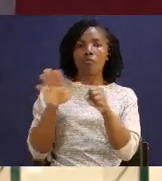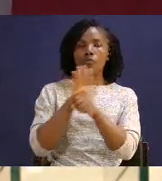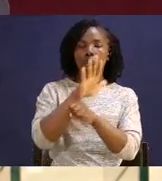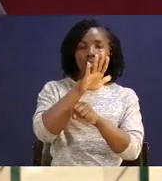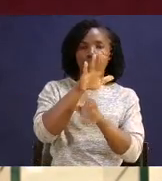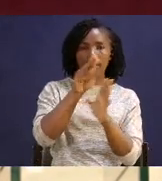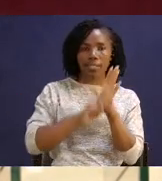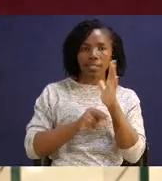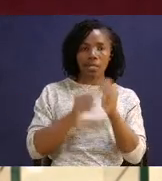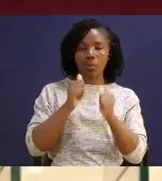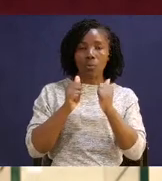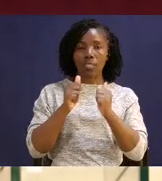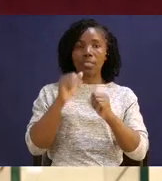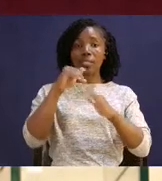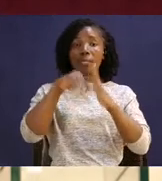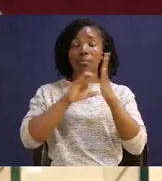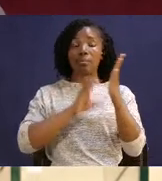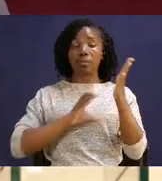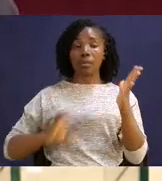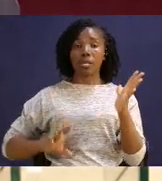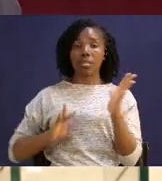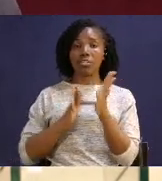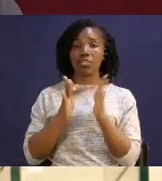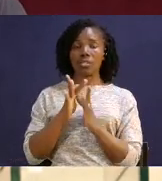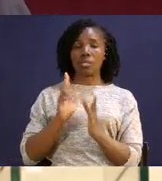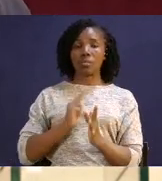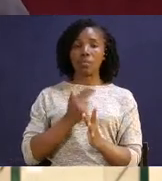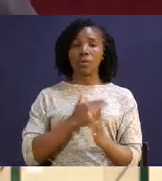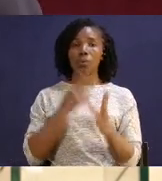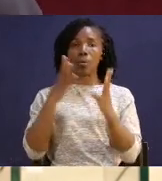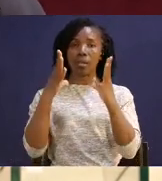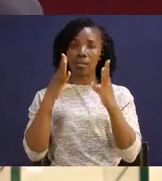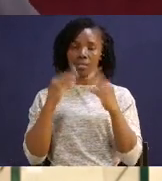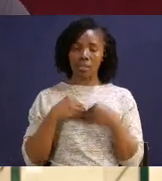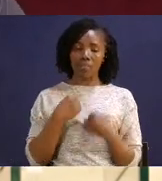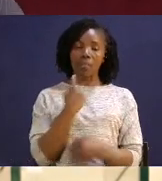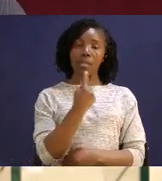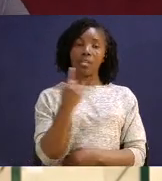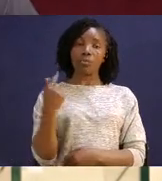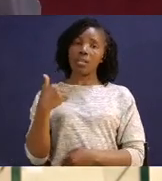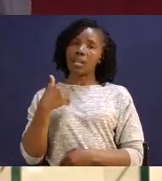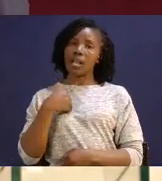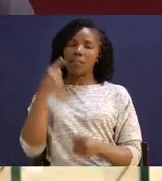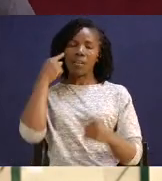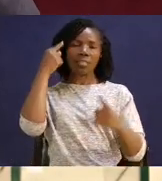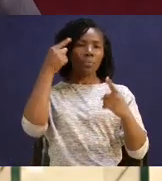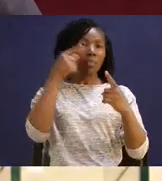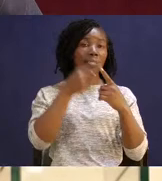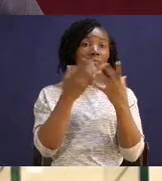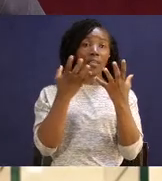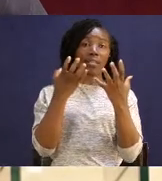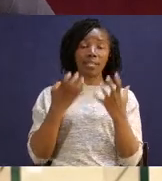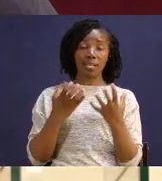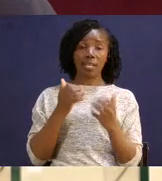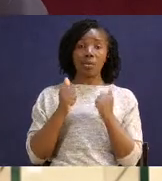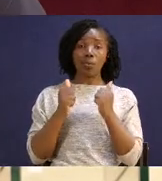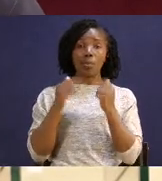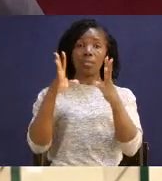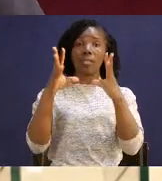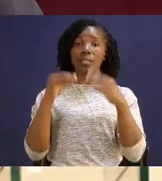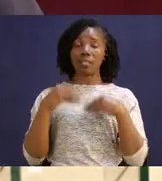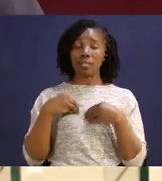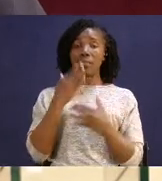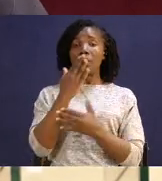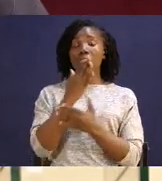that is in Christ Jesus, we receive. And each one of us has a particular thing they are receiving. Some of us, it